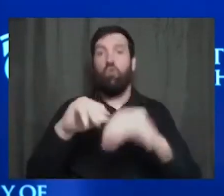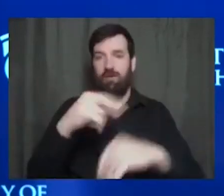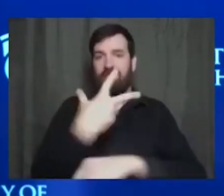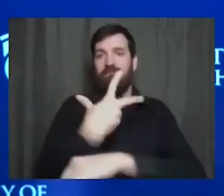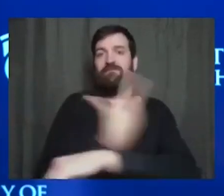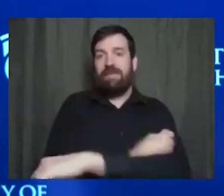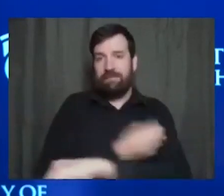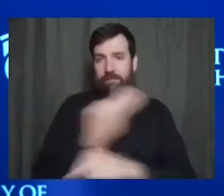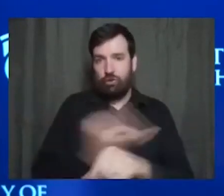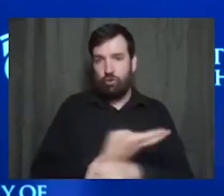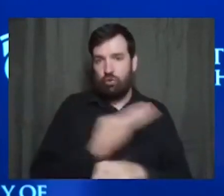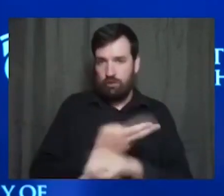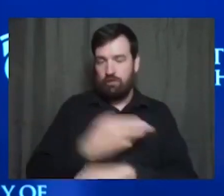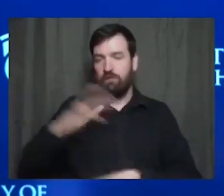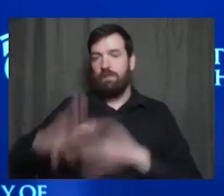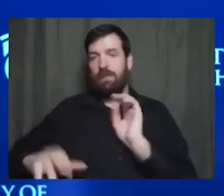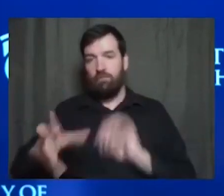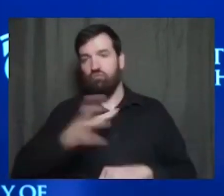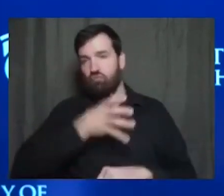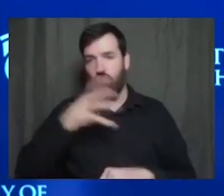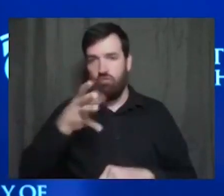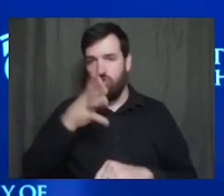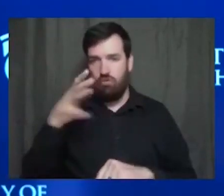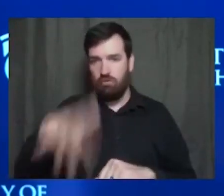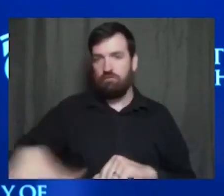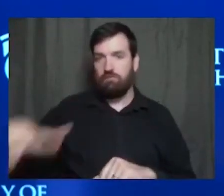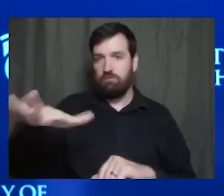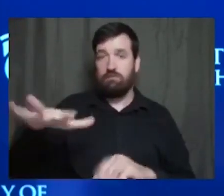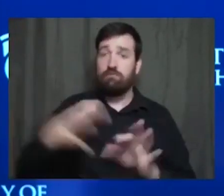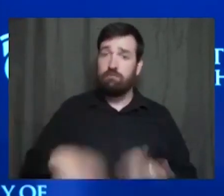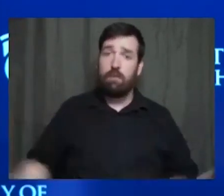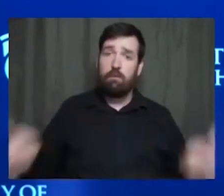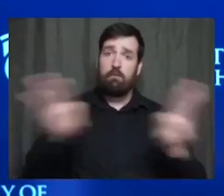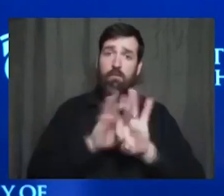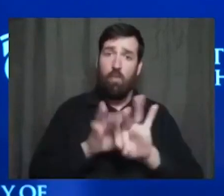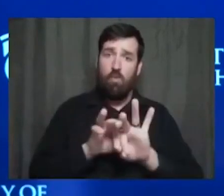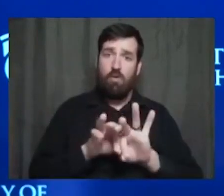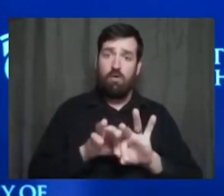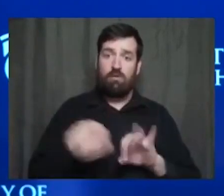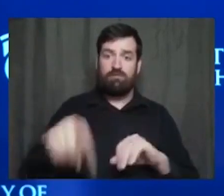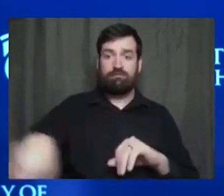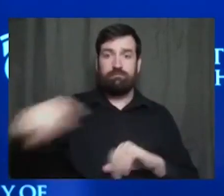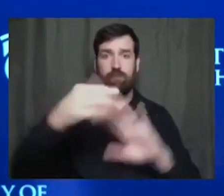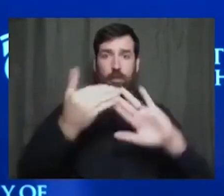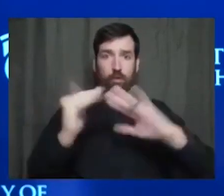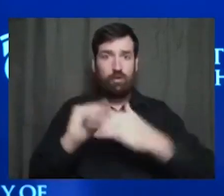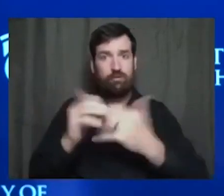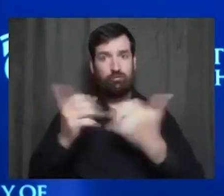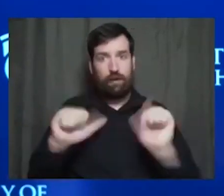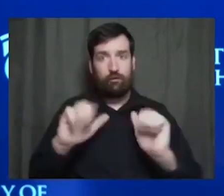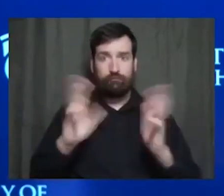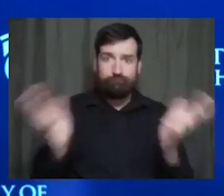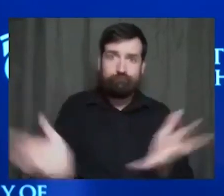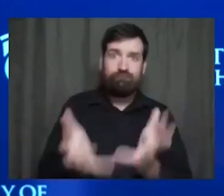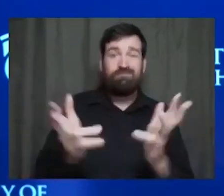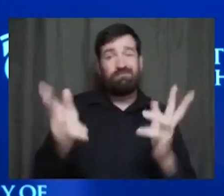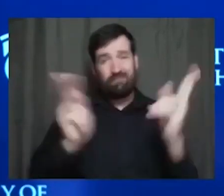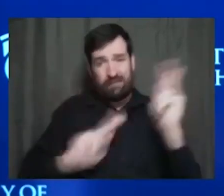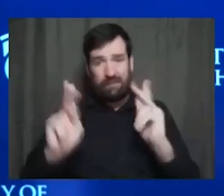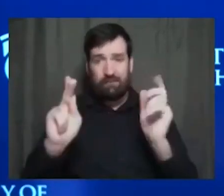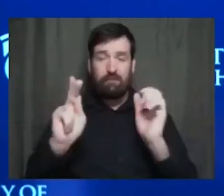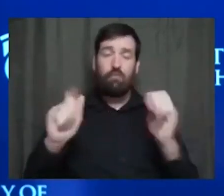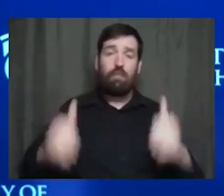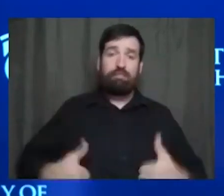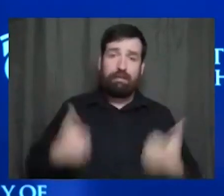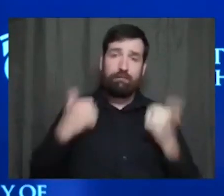counties. So I think it's important to get those people in those communities to understand these are people you live and work with every day. We know